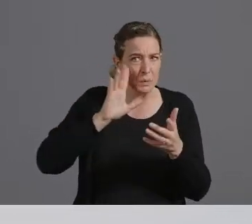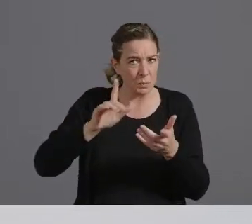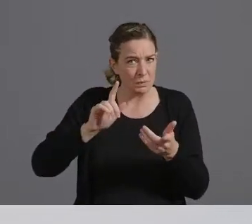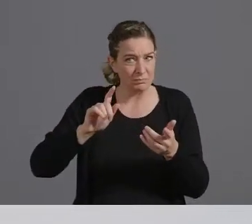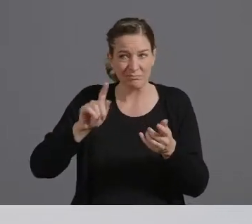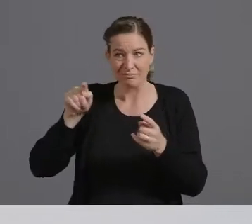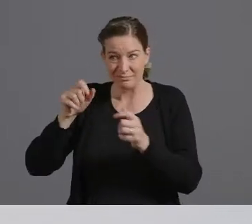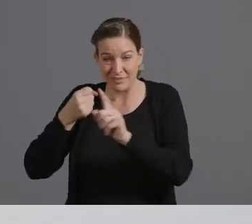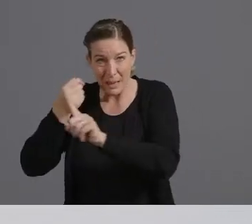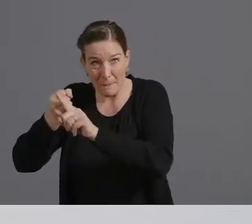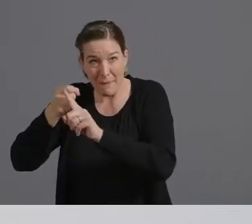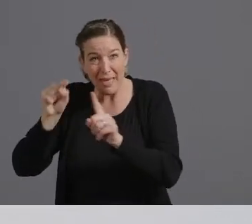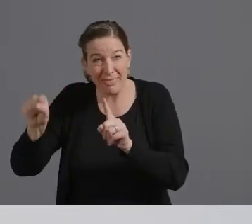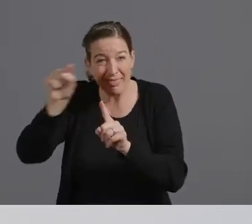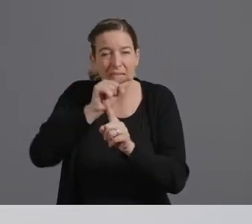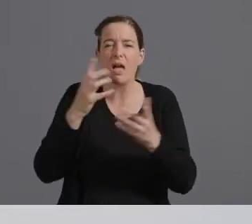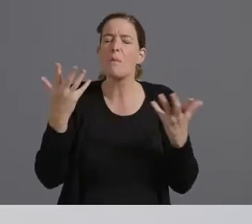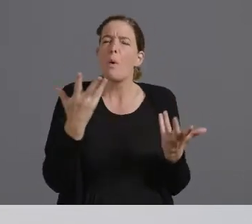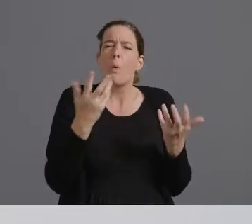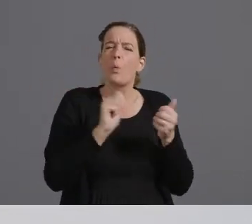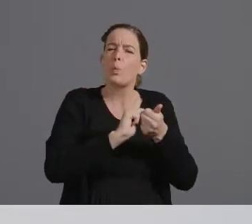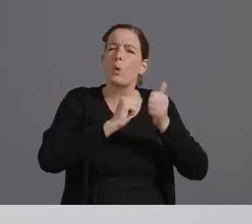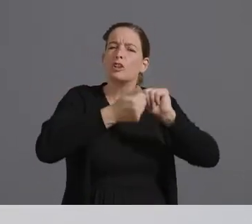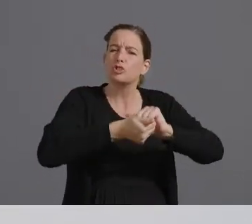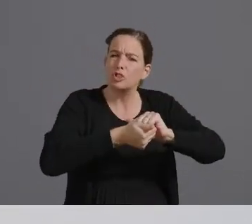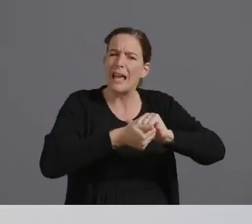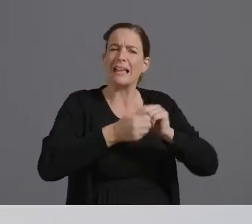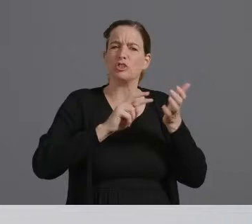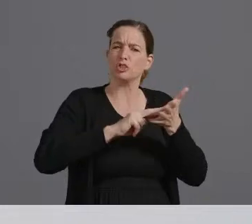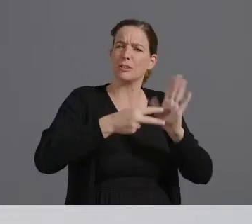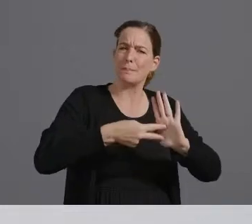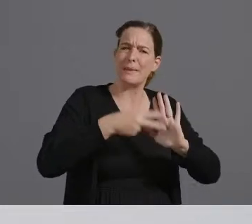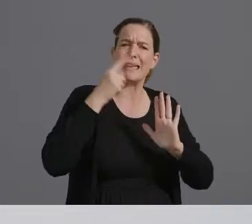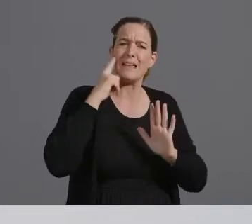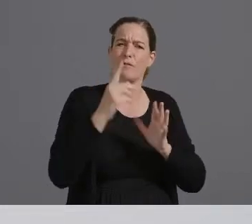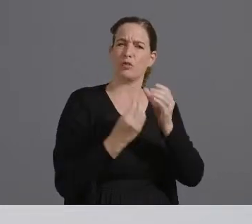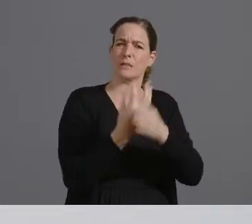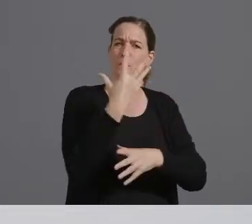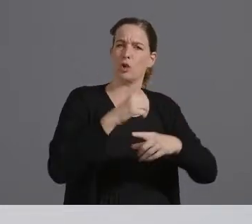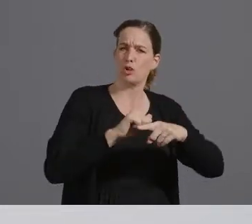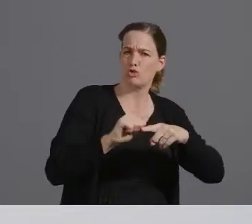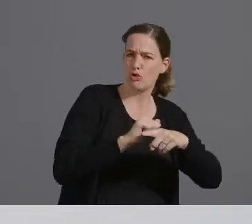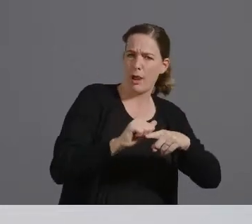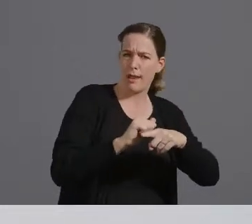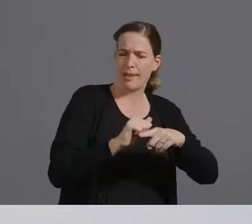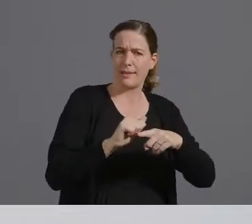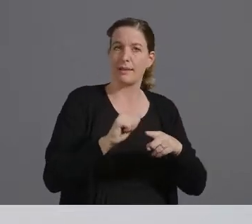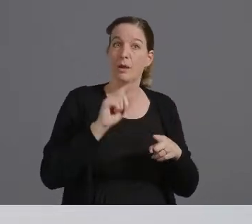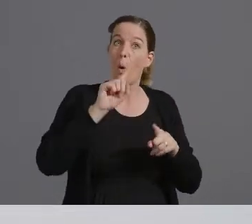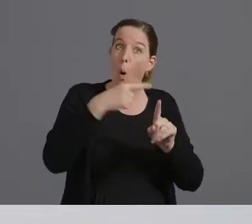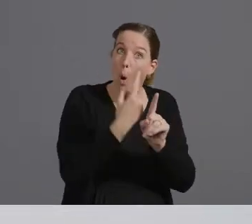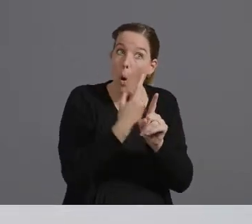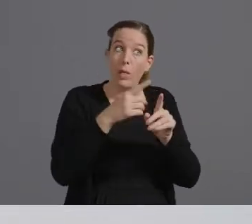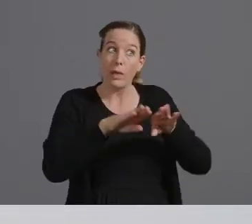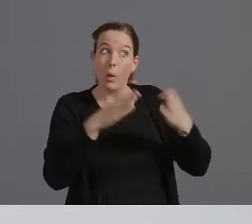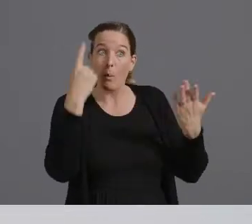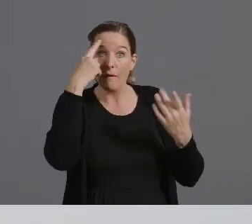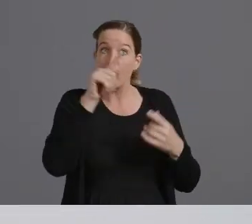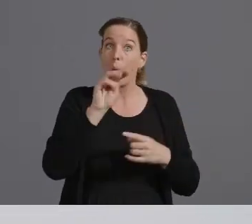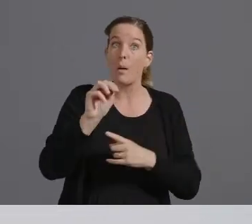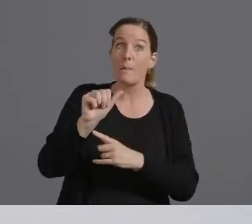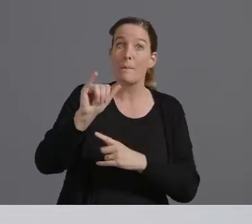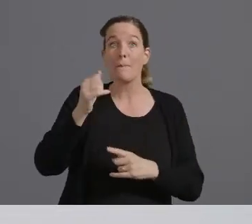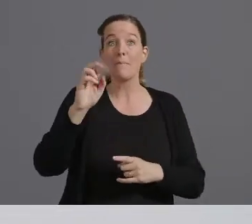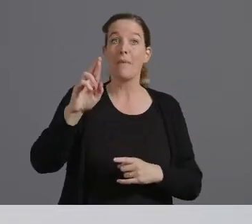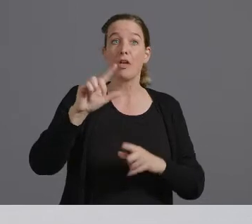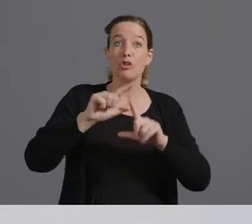spring training and other major league sports? And, you know, with the occupancy limit, does this mean that now